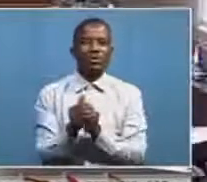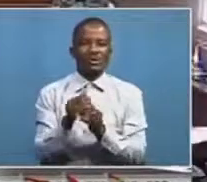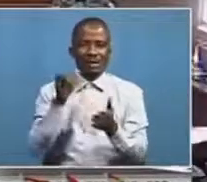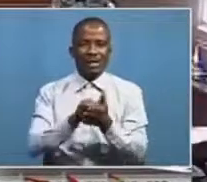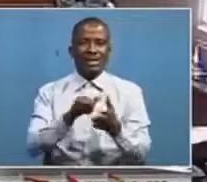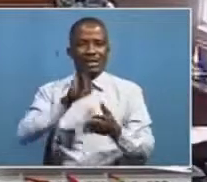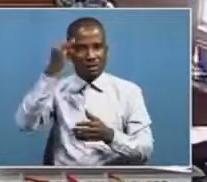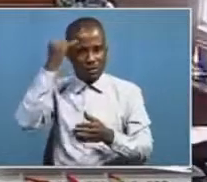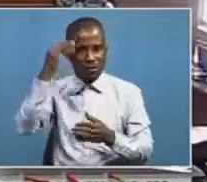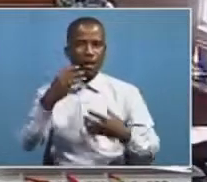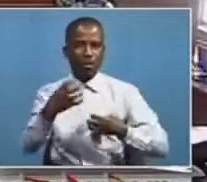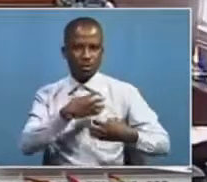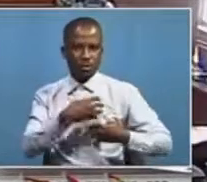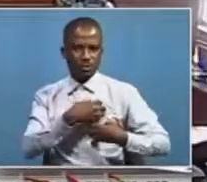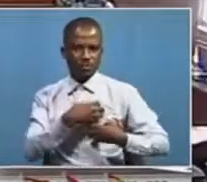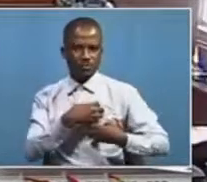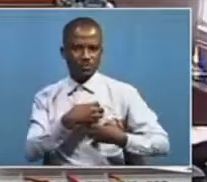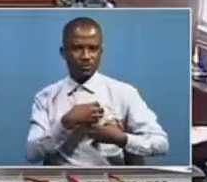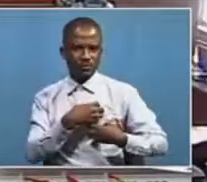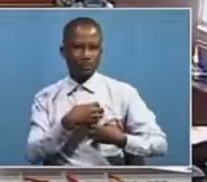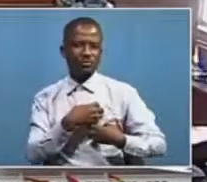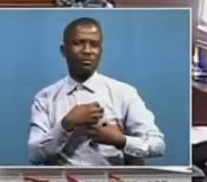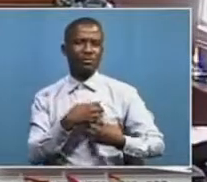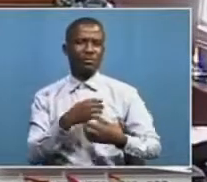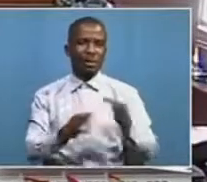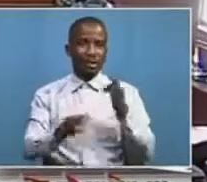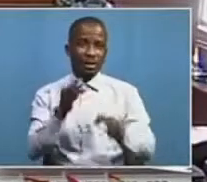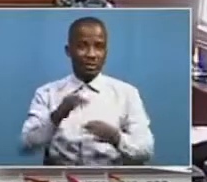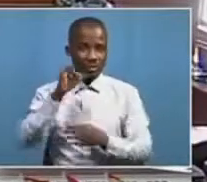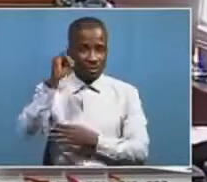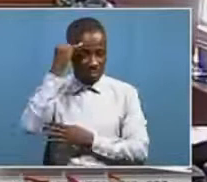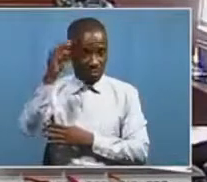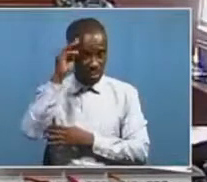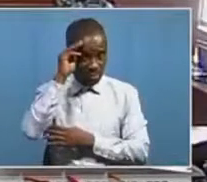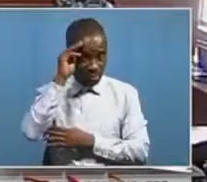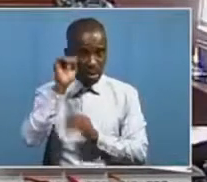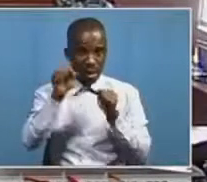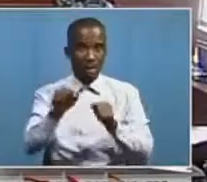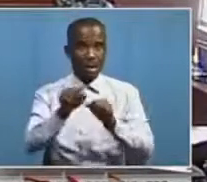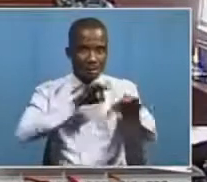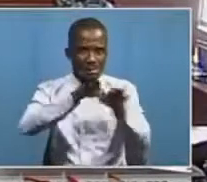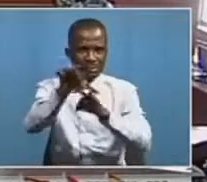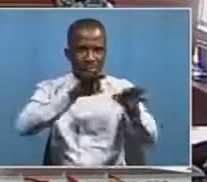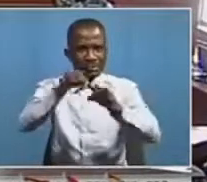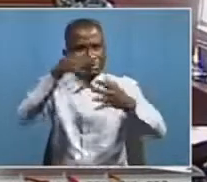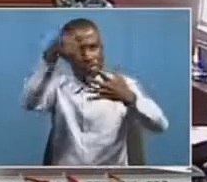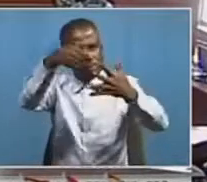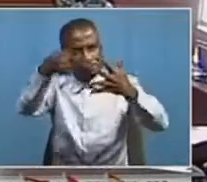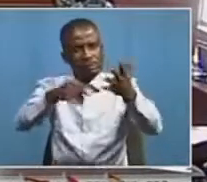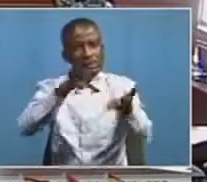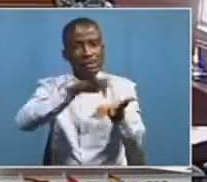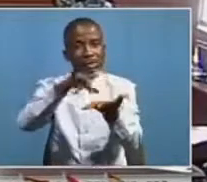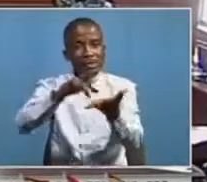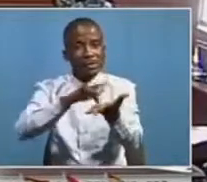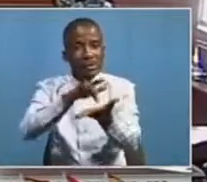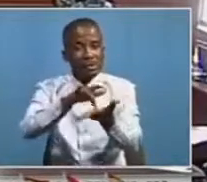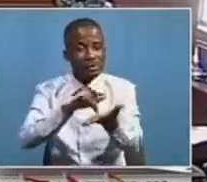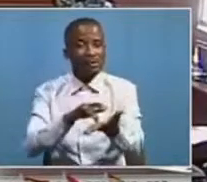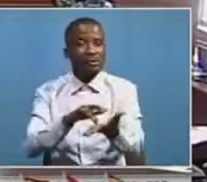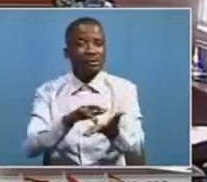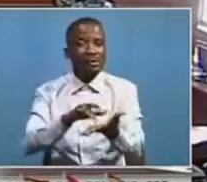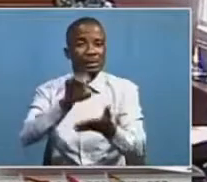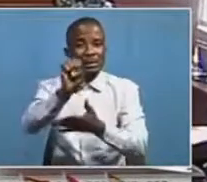has challenged. In effect, if the petitioner is able to satisfy this court that the data contained in the declaration made by